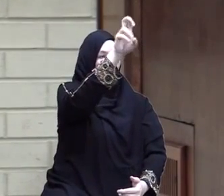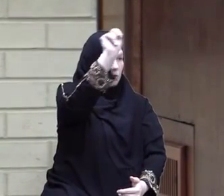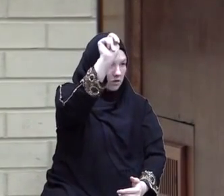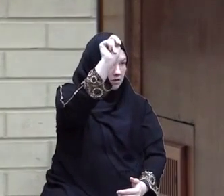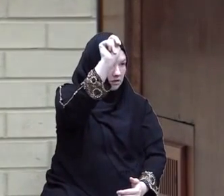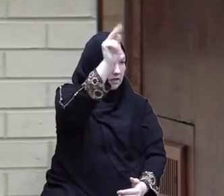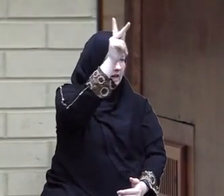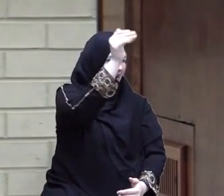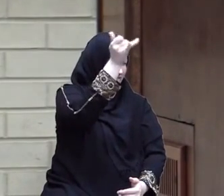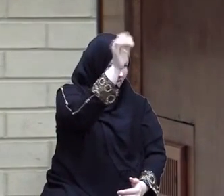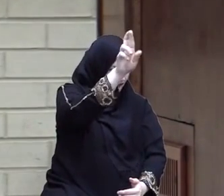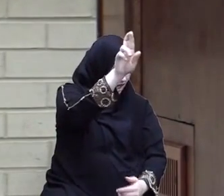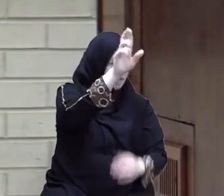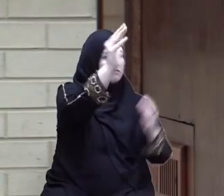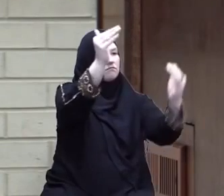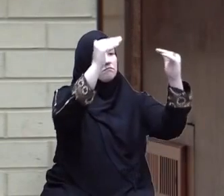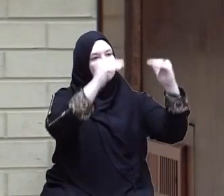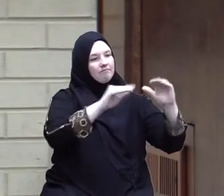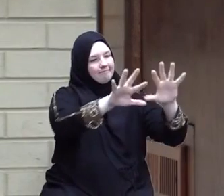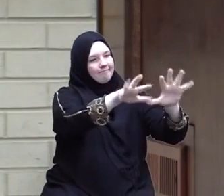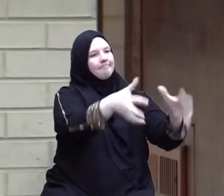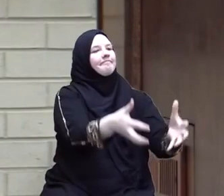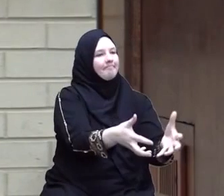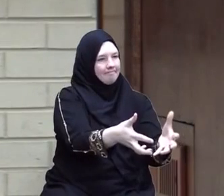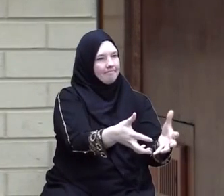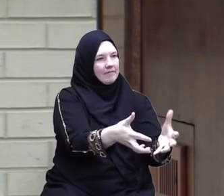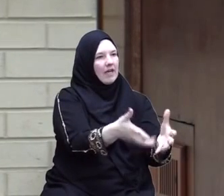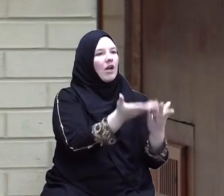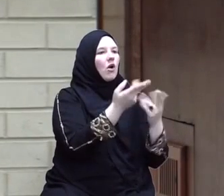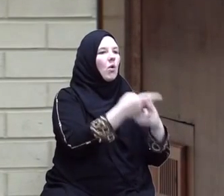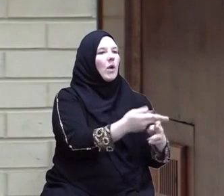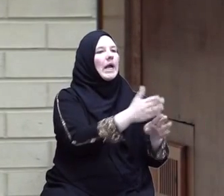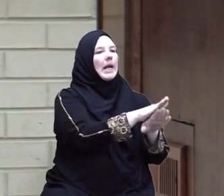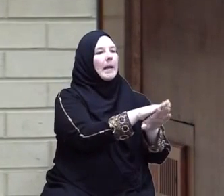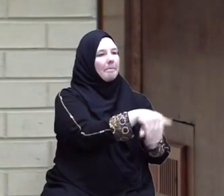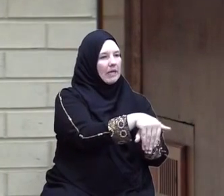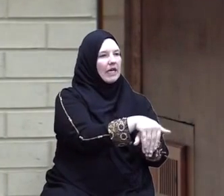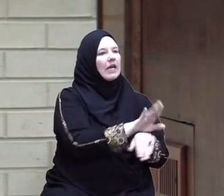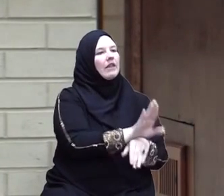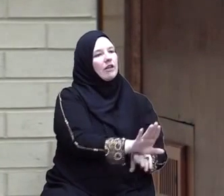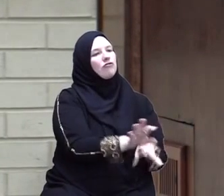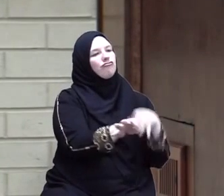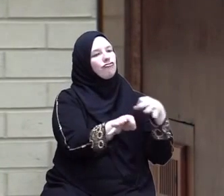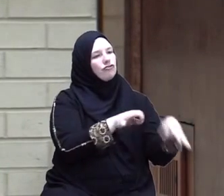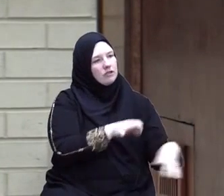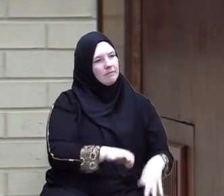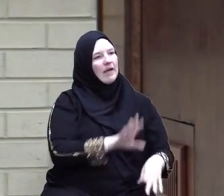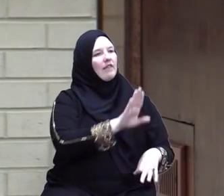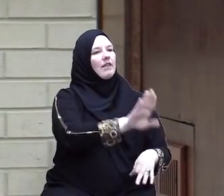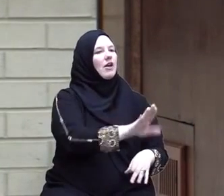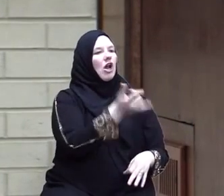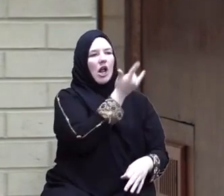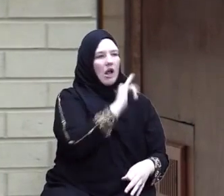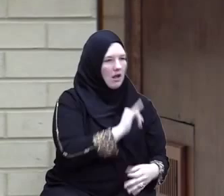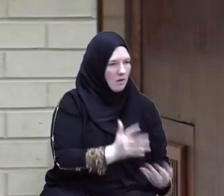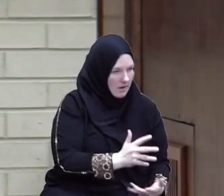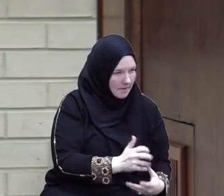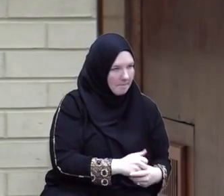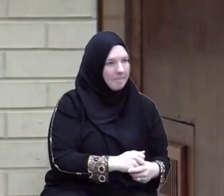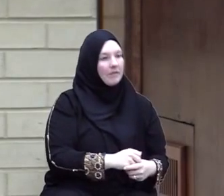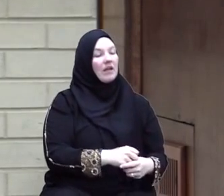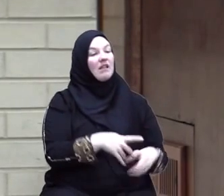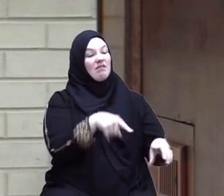going to cover some of what we could of the hypocrites and their description and their position.